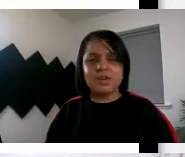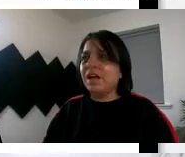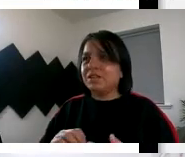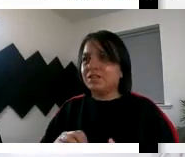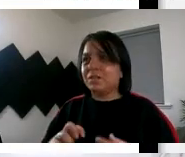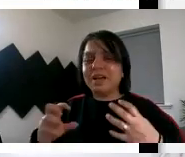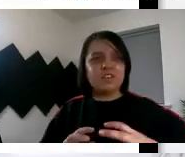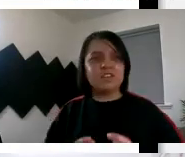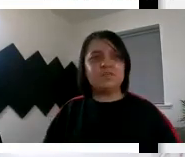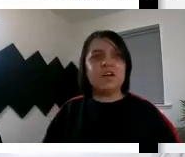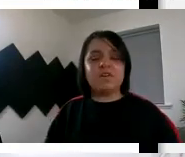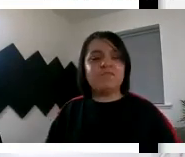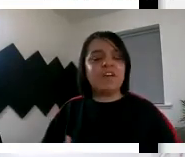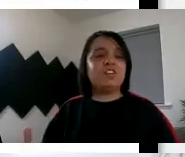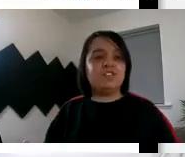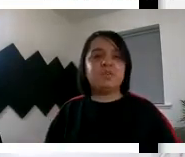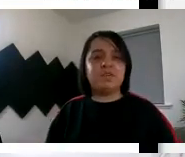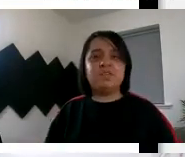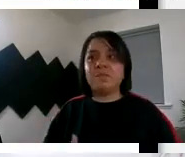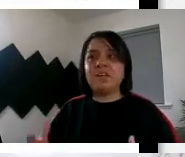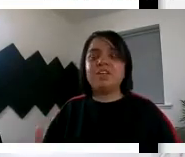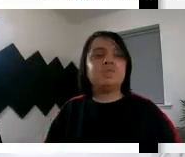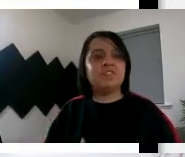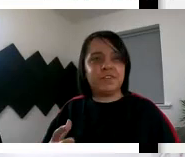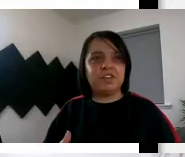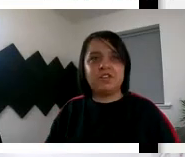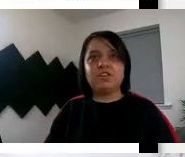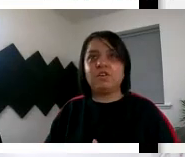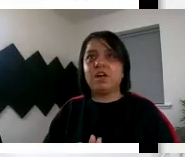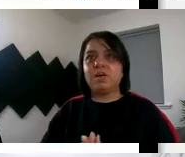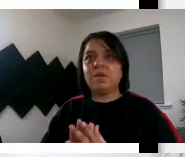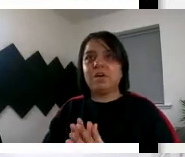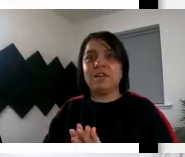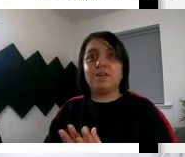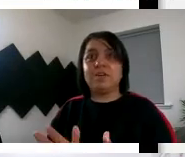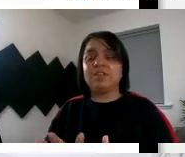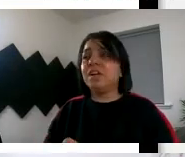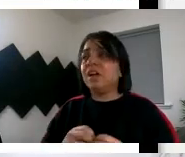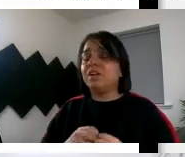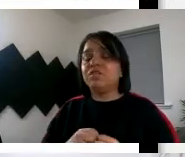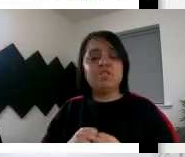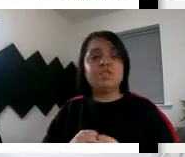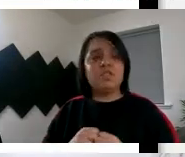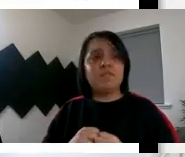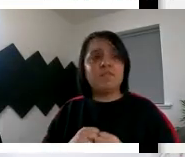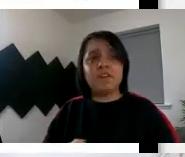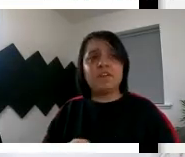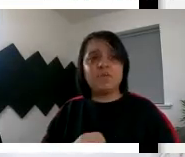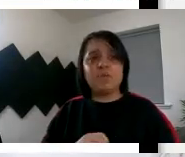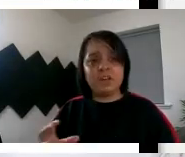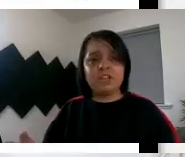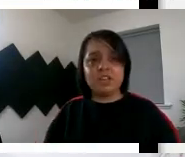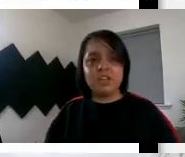No. So Makaton is fairly new. It's been used for many years, but it's fairly new language, used